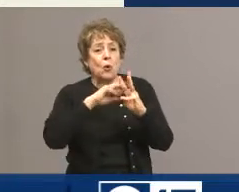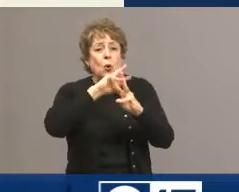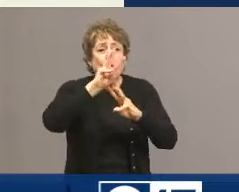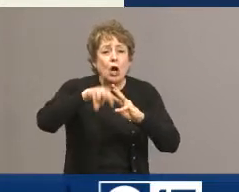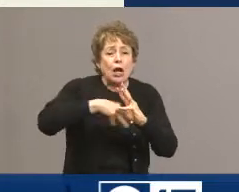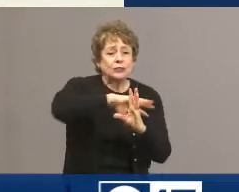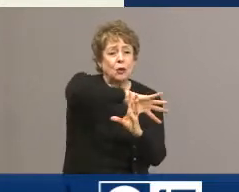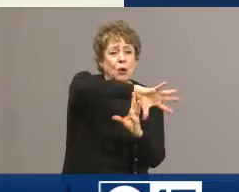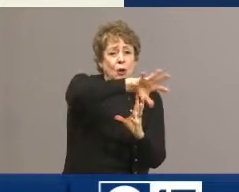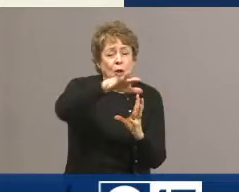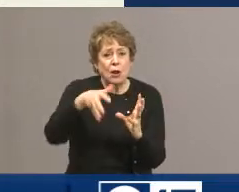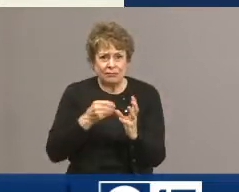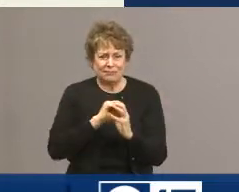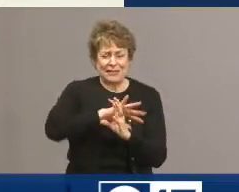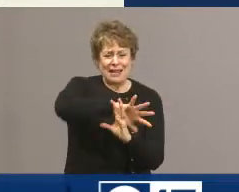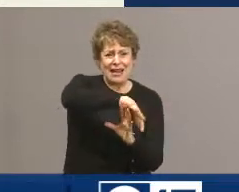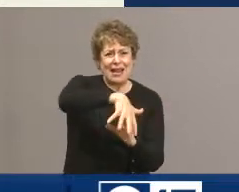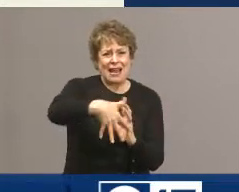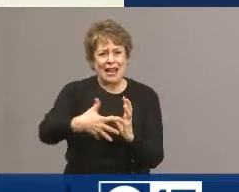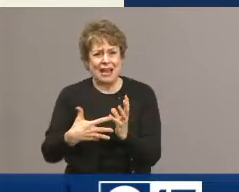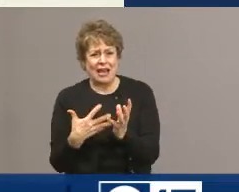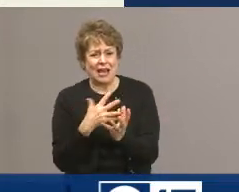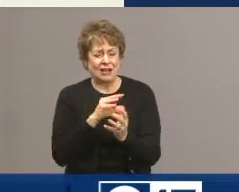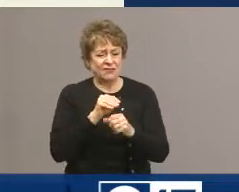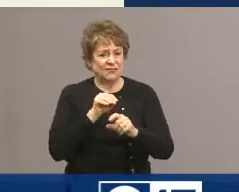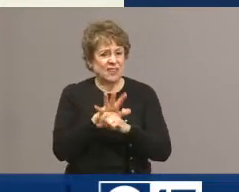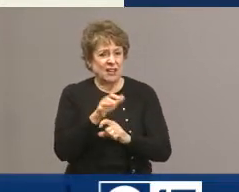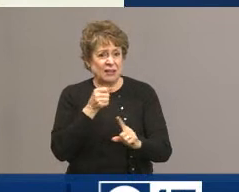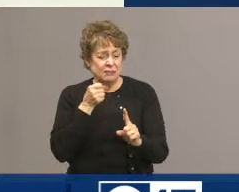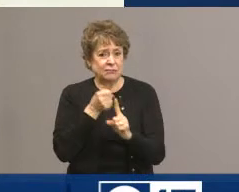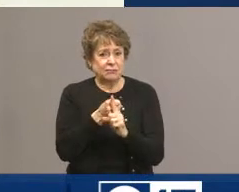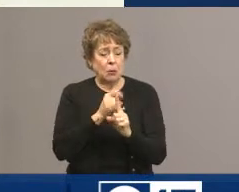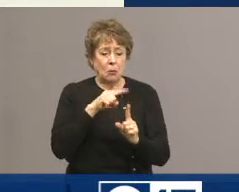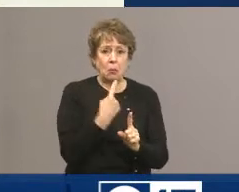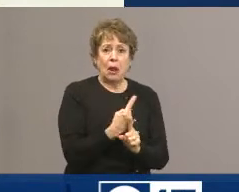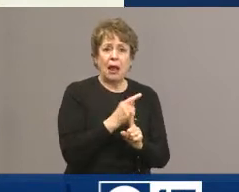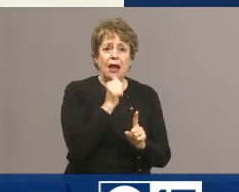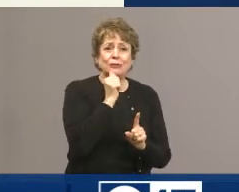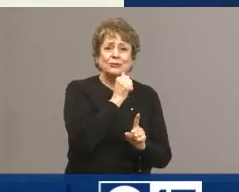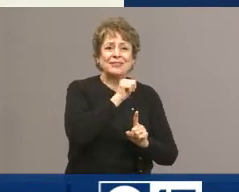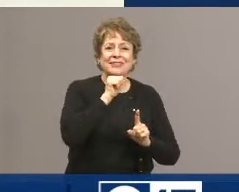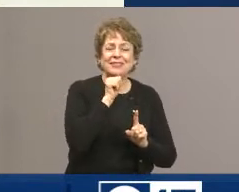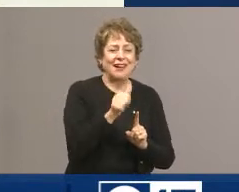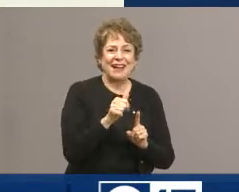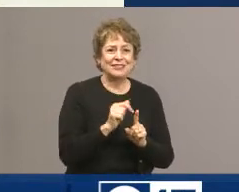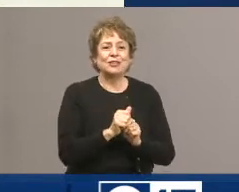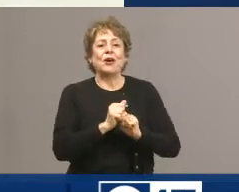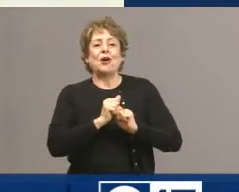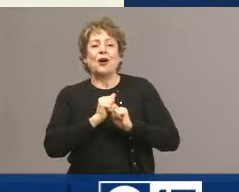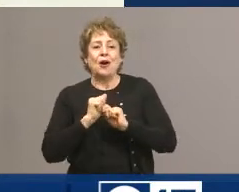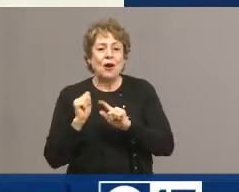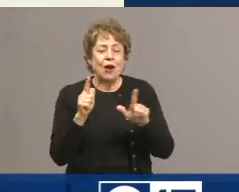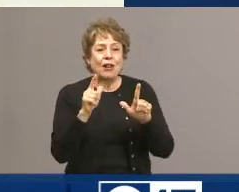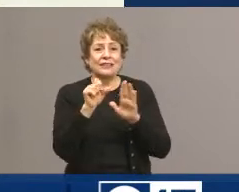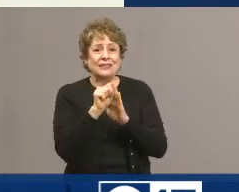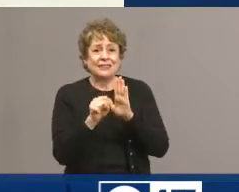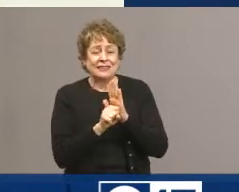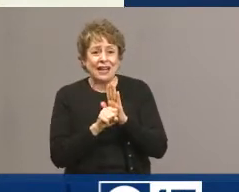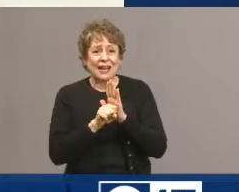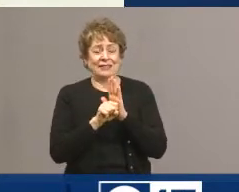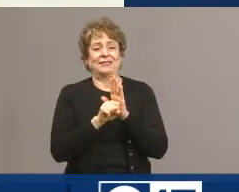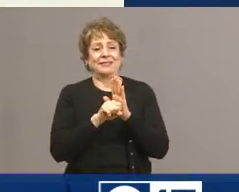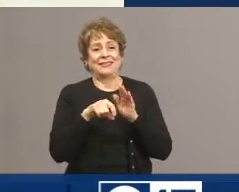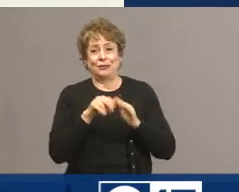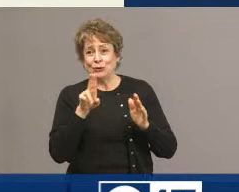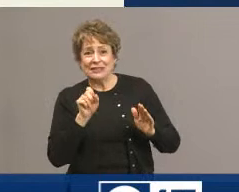And Arizona is not alone right now in terms of where we are on record cases and